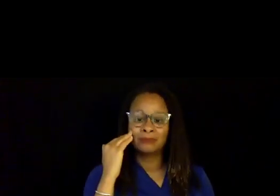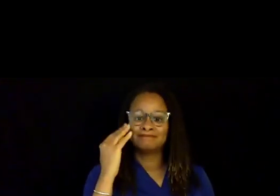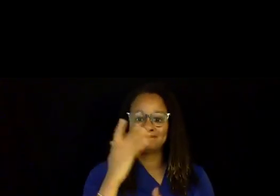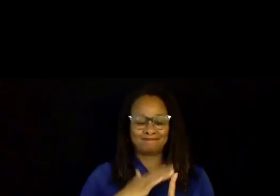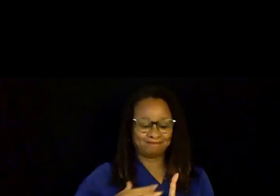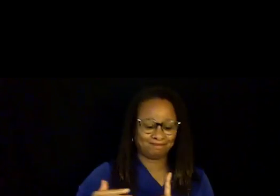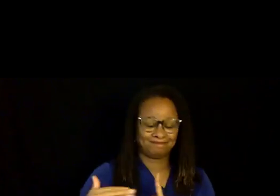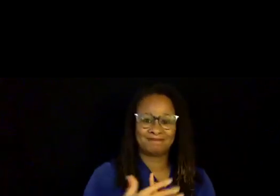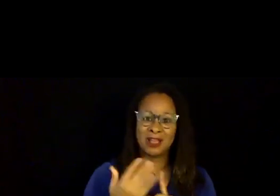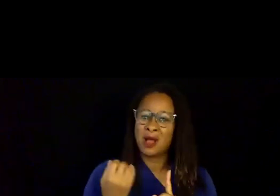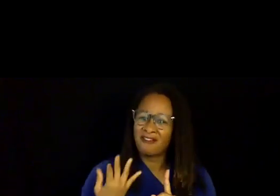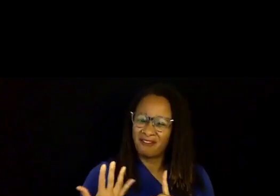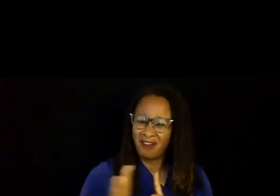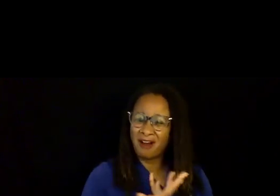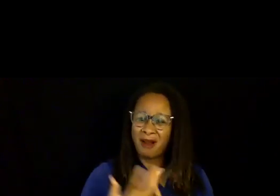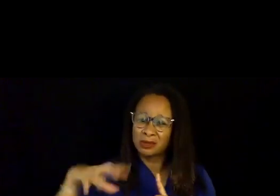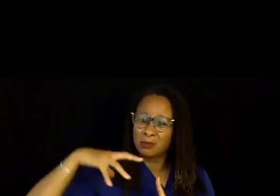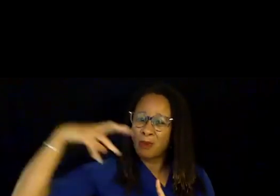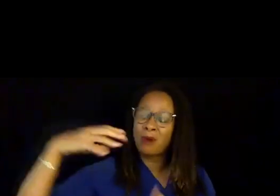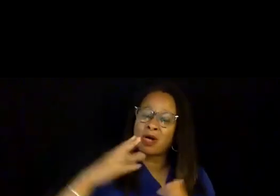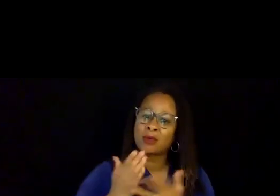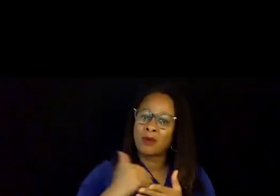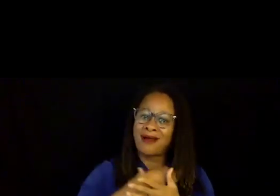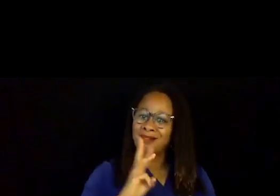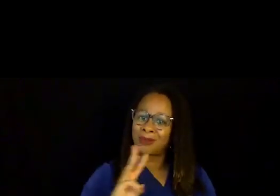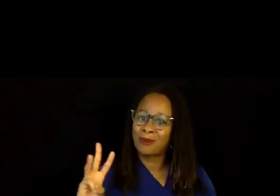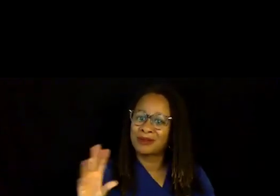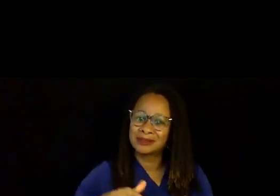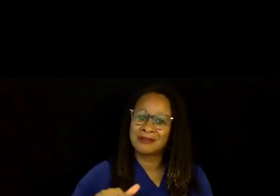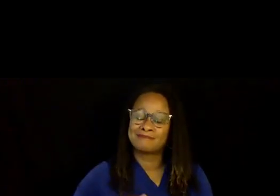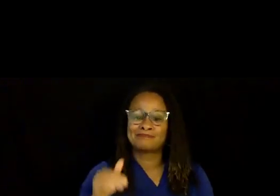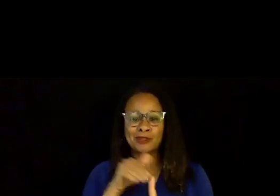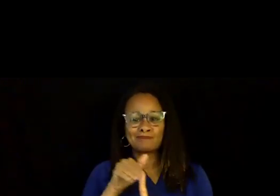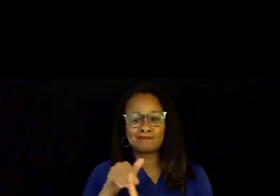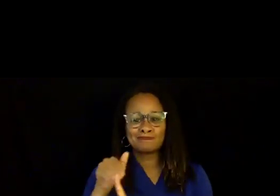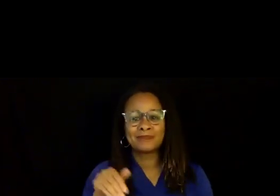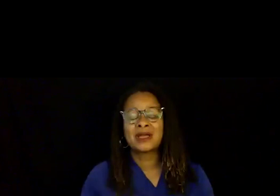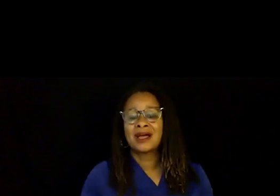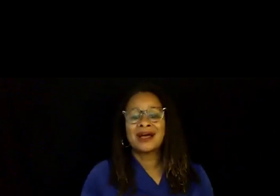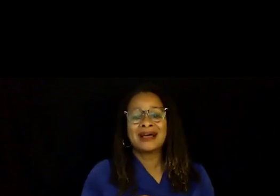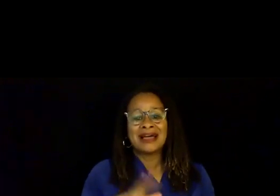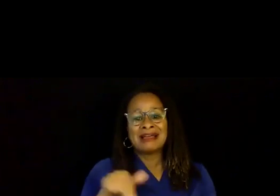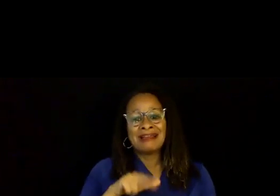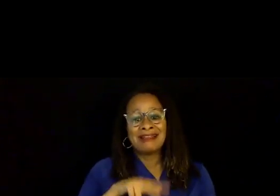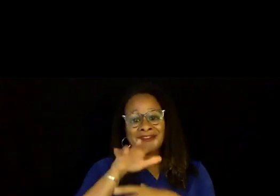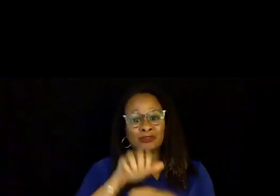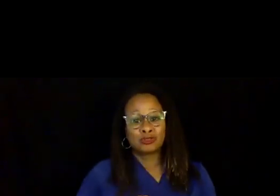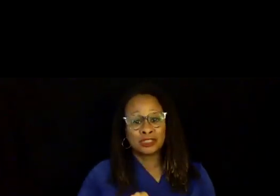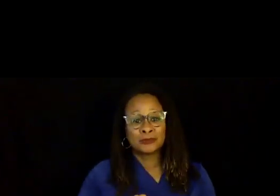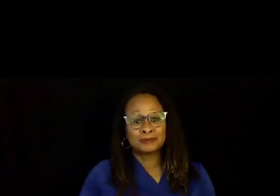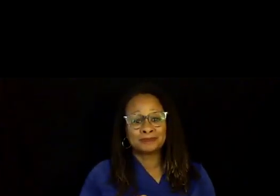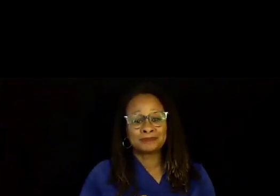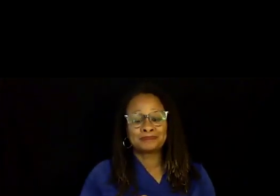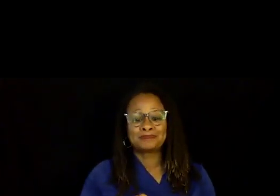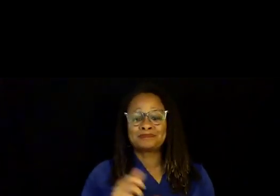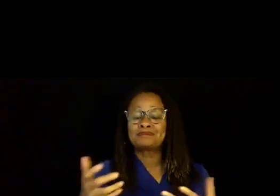by fire and smoke throughout the West Coast. And I'm just reminded that in Native tradition, it's